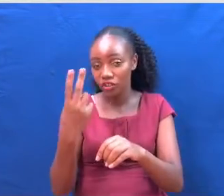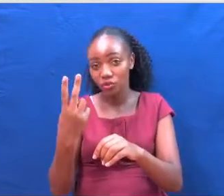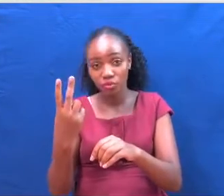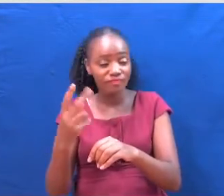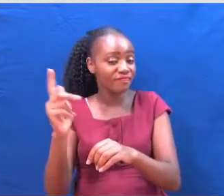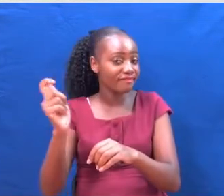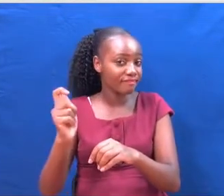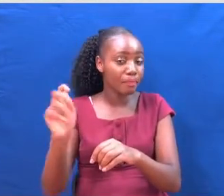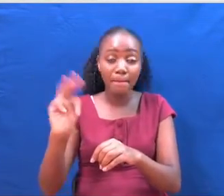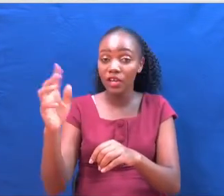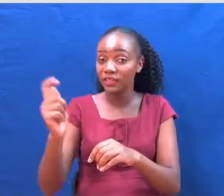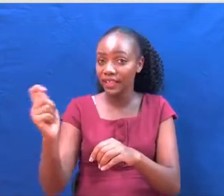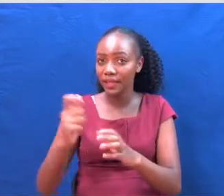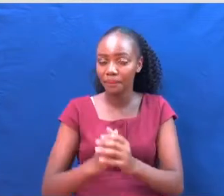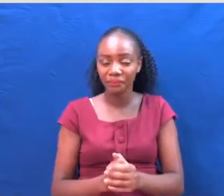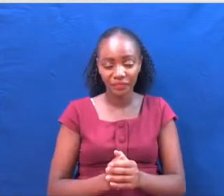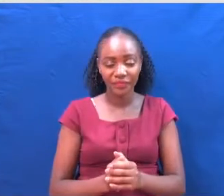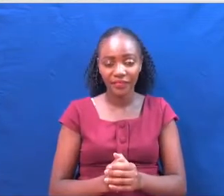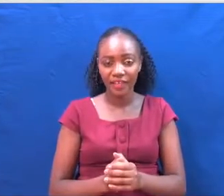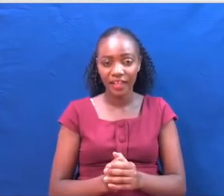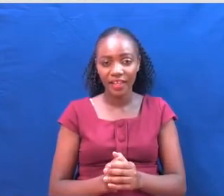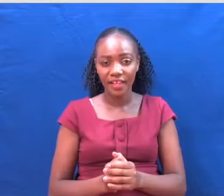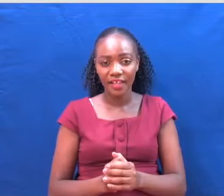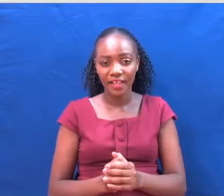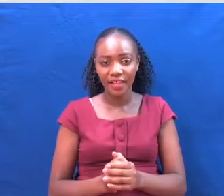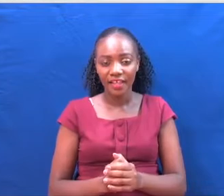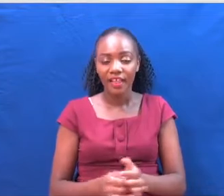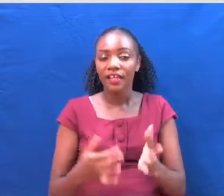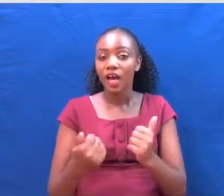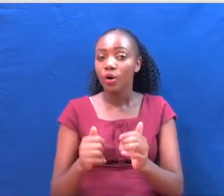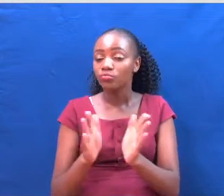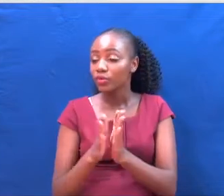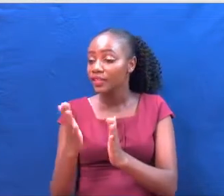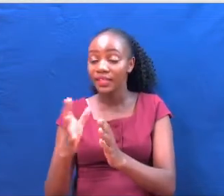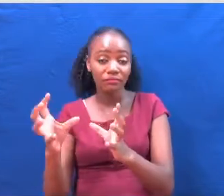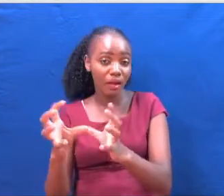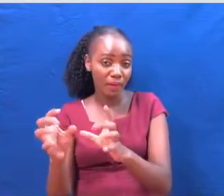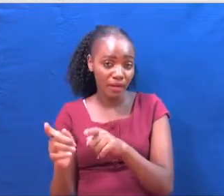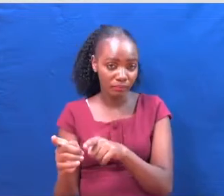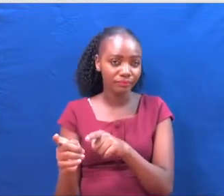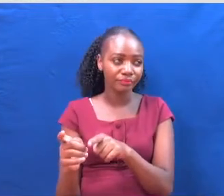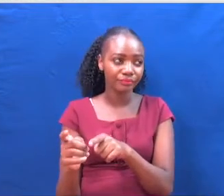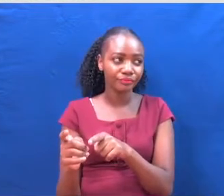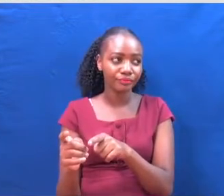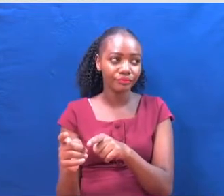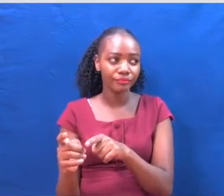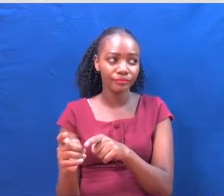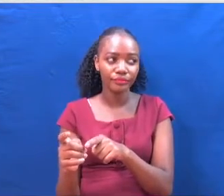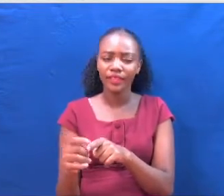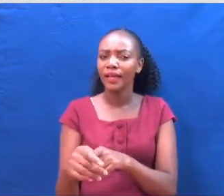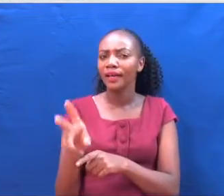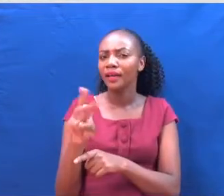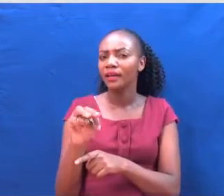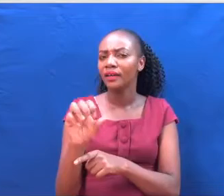design in a joint venture with Mason Austin Limited. Who is Mason